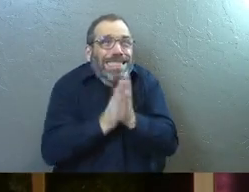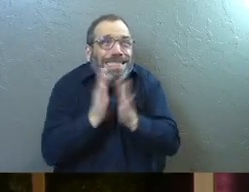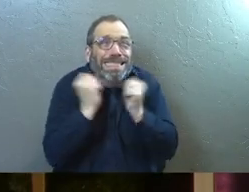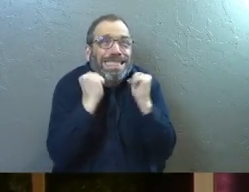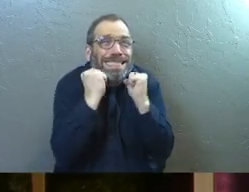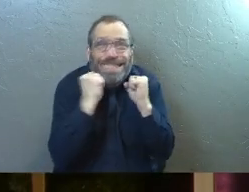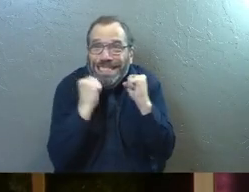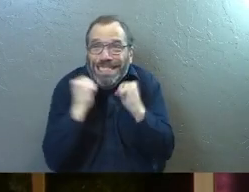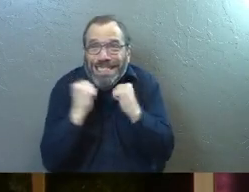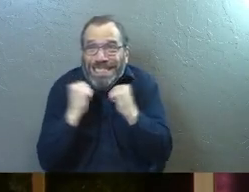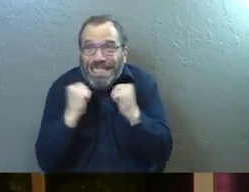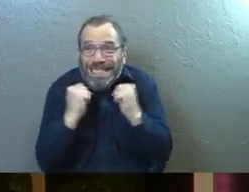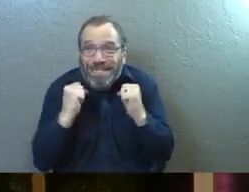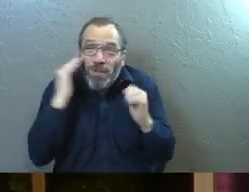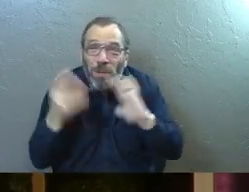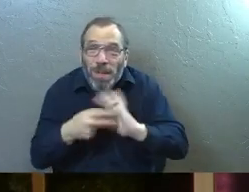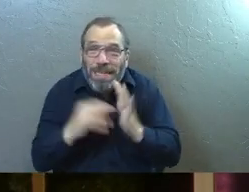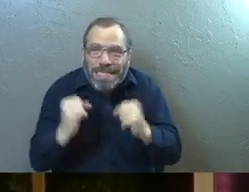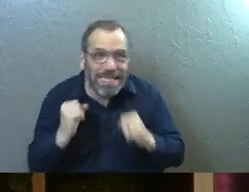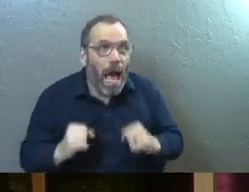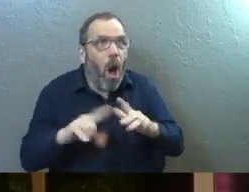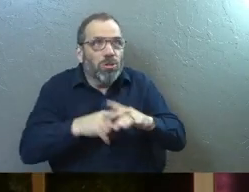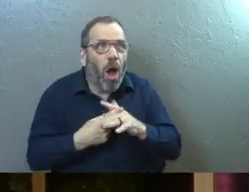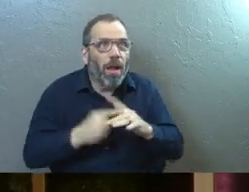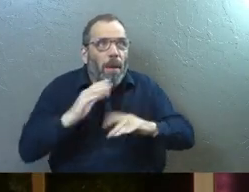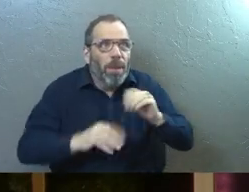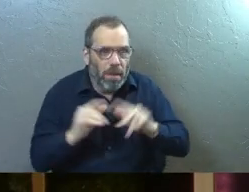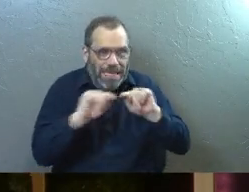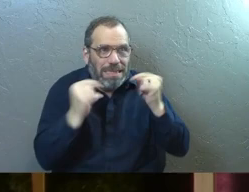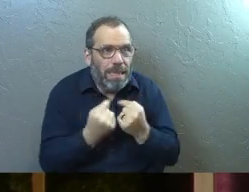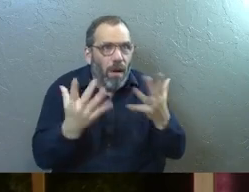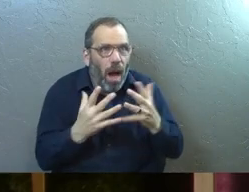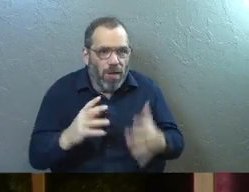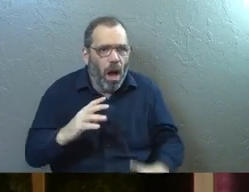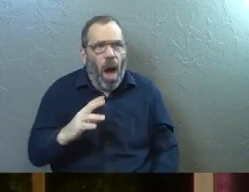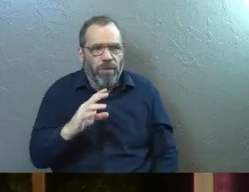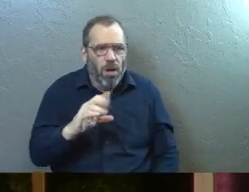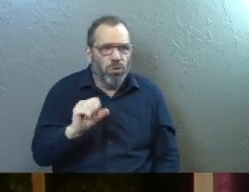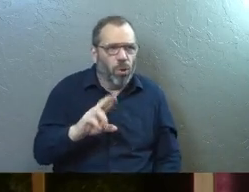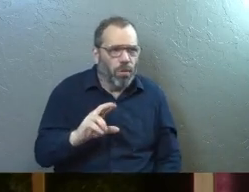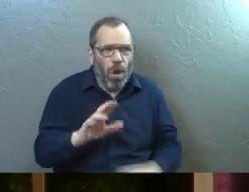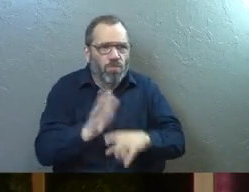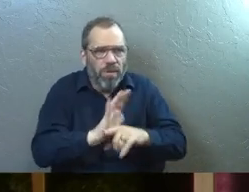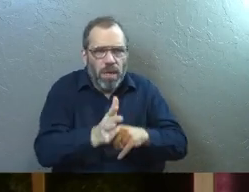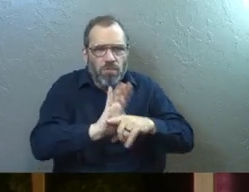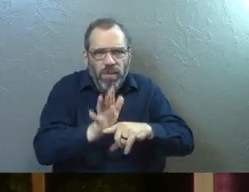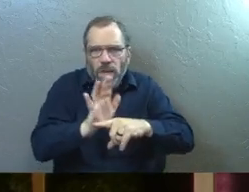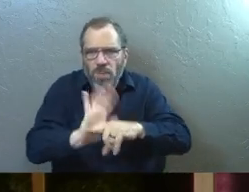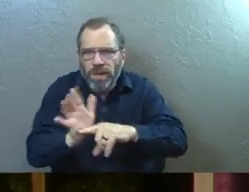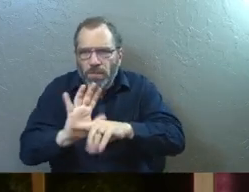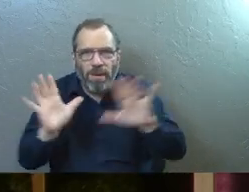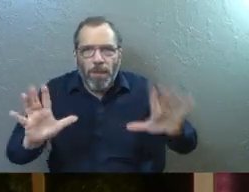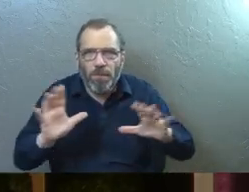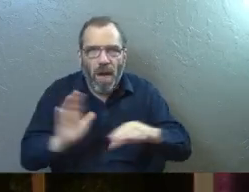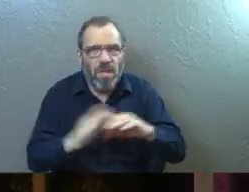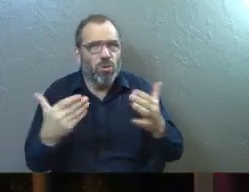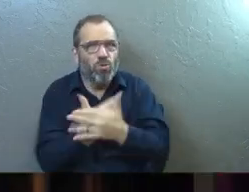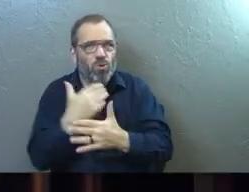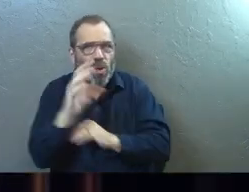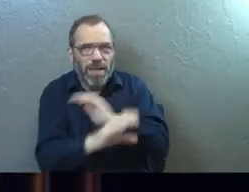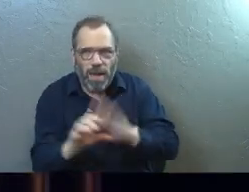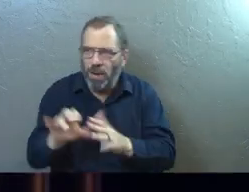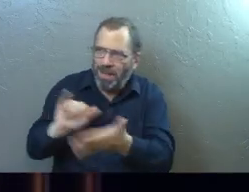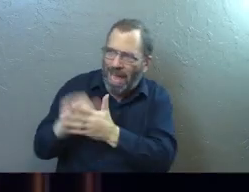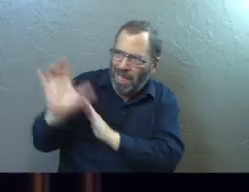because we know what that means, right? They're going to start to build this team of superheroes. And then movie after movie comes out of this new character